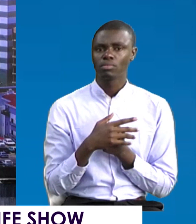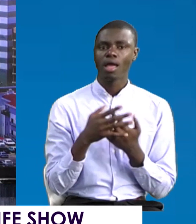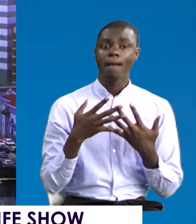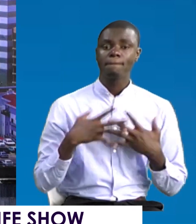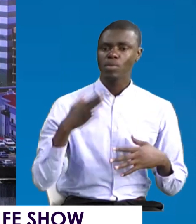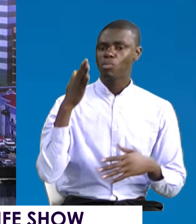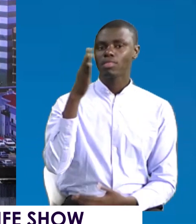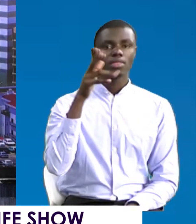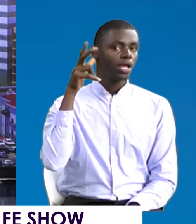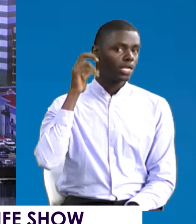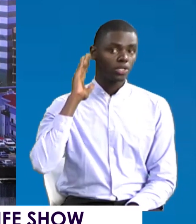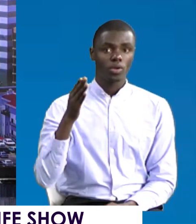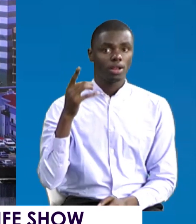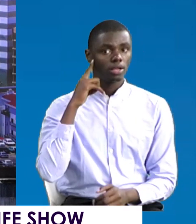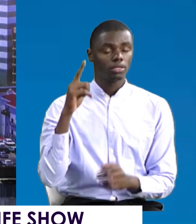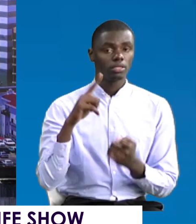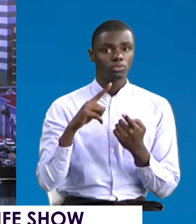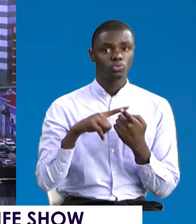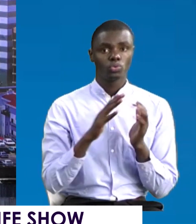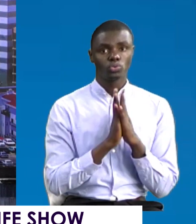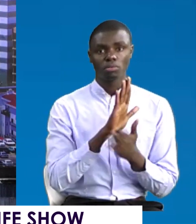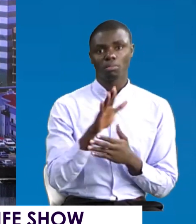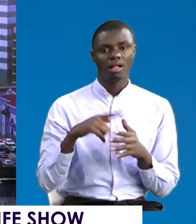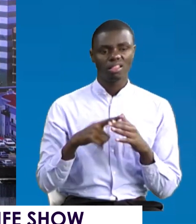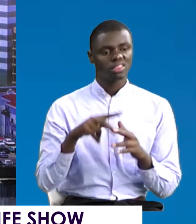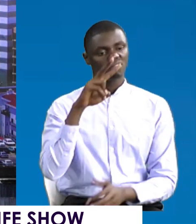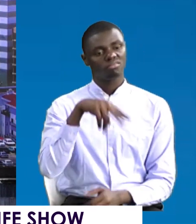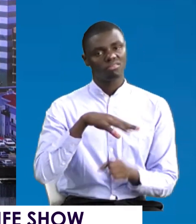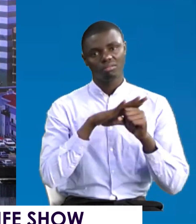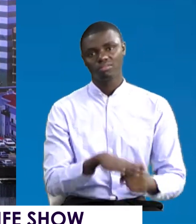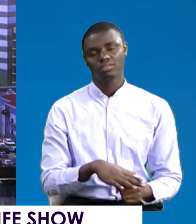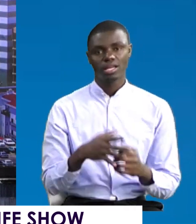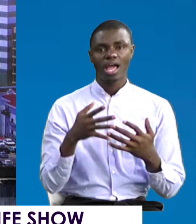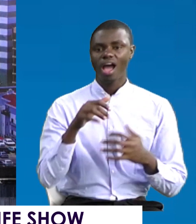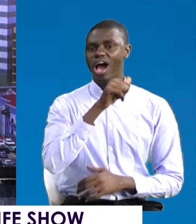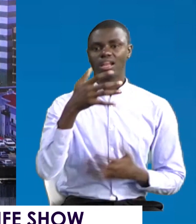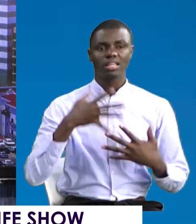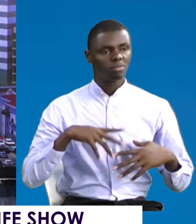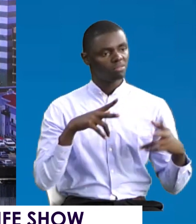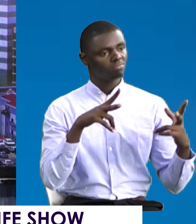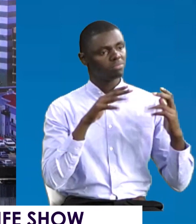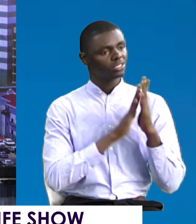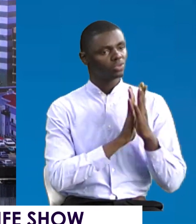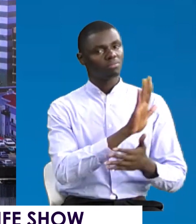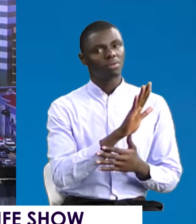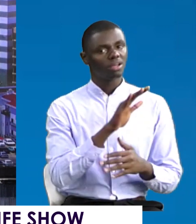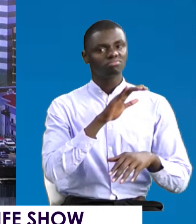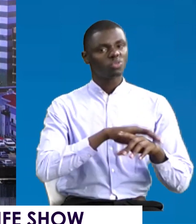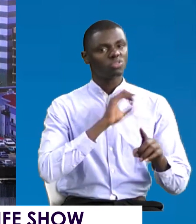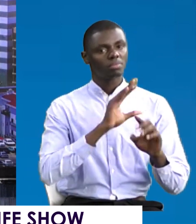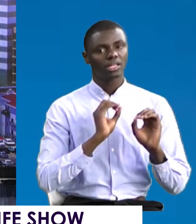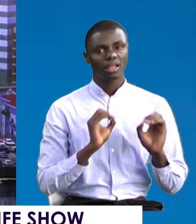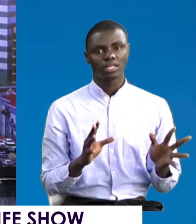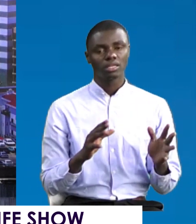are people that will listen to your story and bring you down. There are people that will listen to your story and they are not good